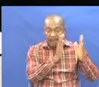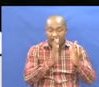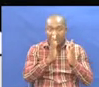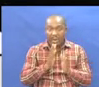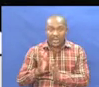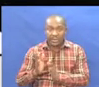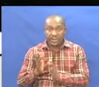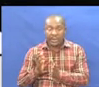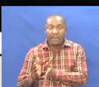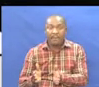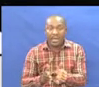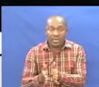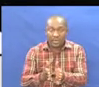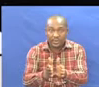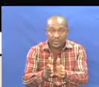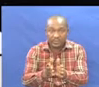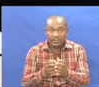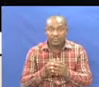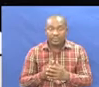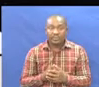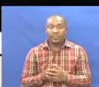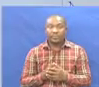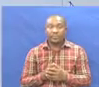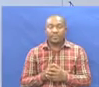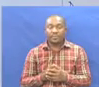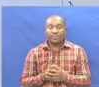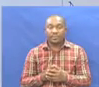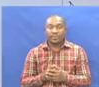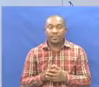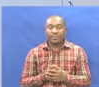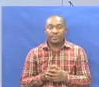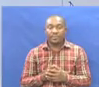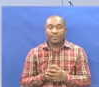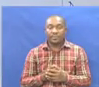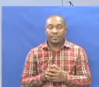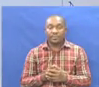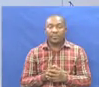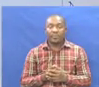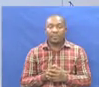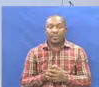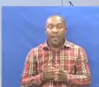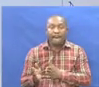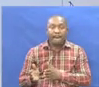Preparation method, we call it method for preparation